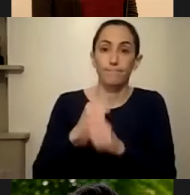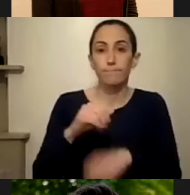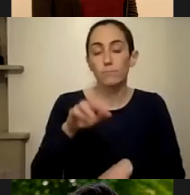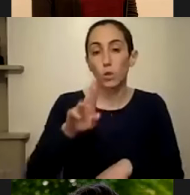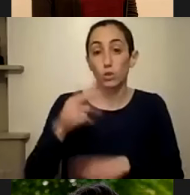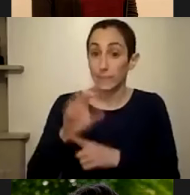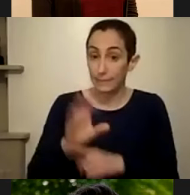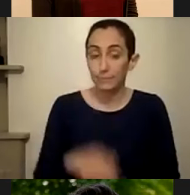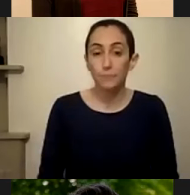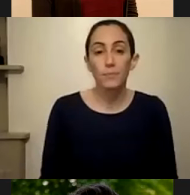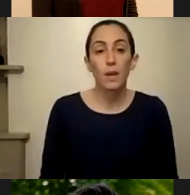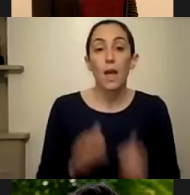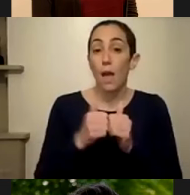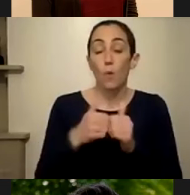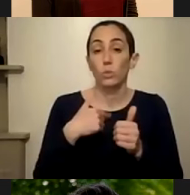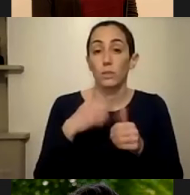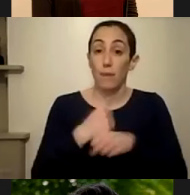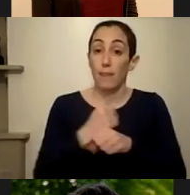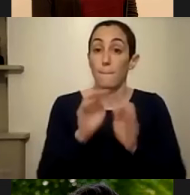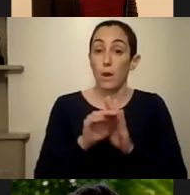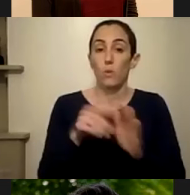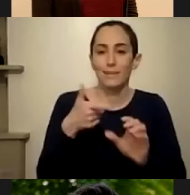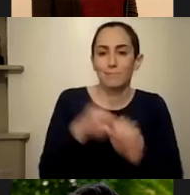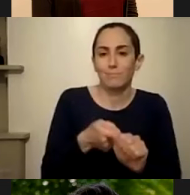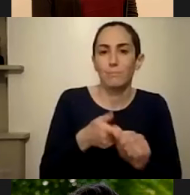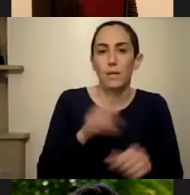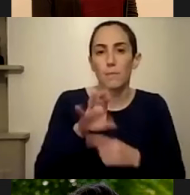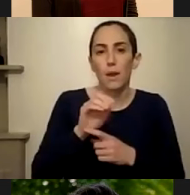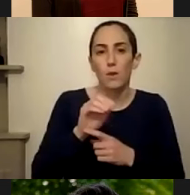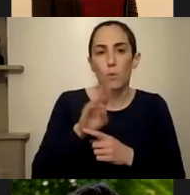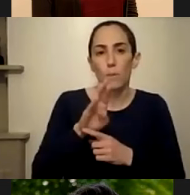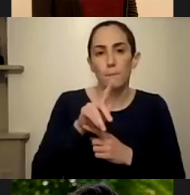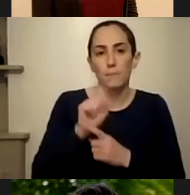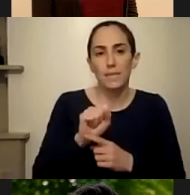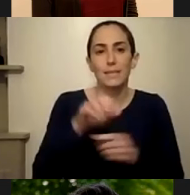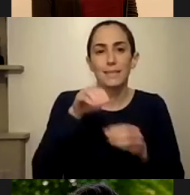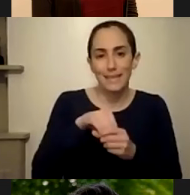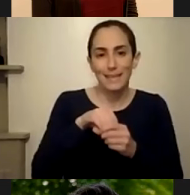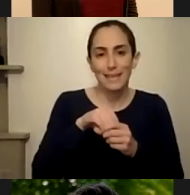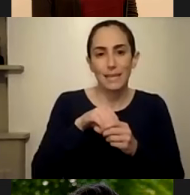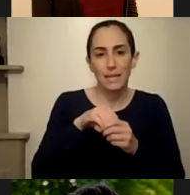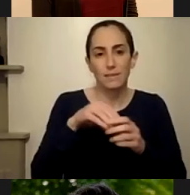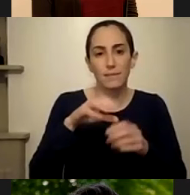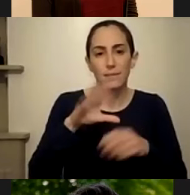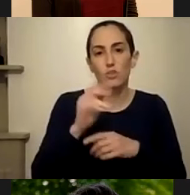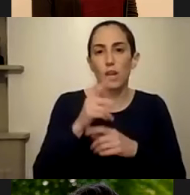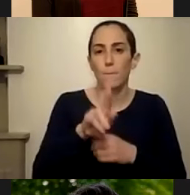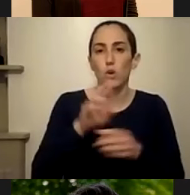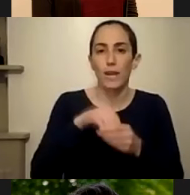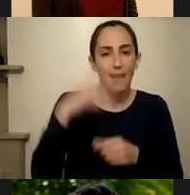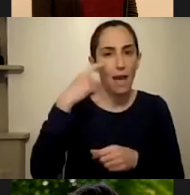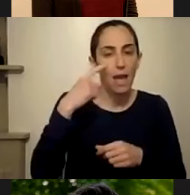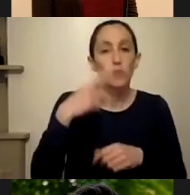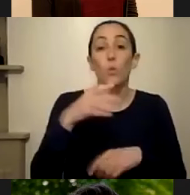make this model, we inject microbeads into the anterior chamber of the eye. So these beads will be stuck between the